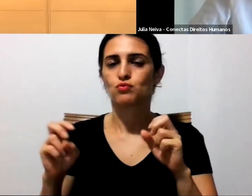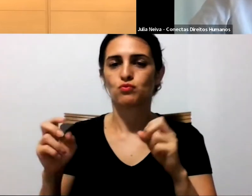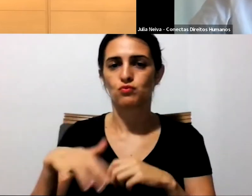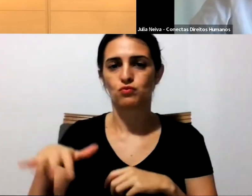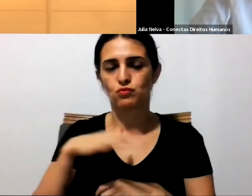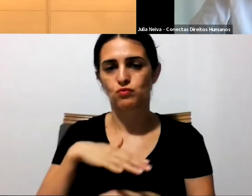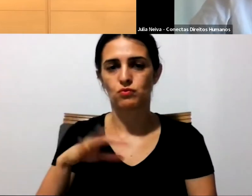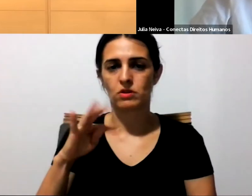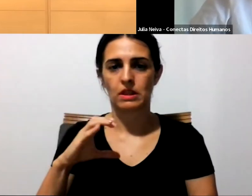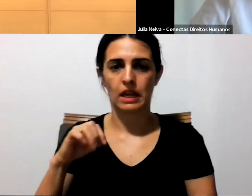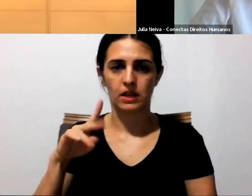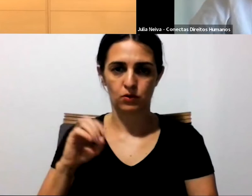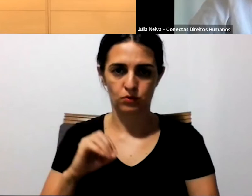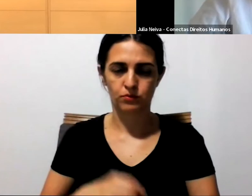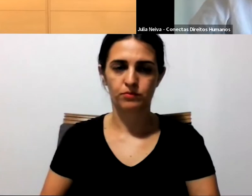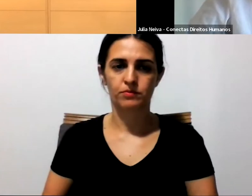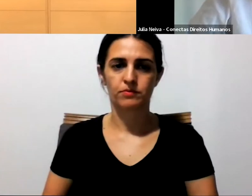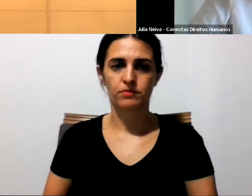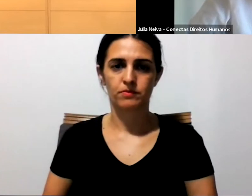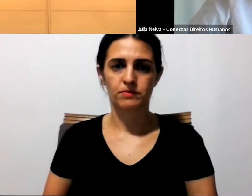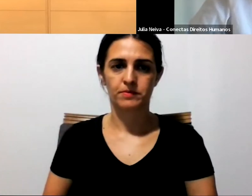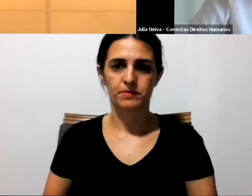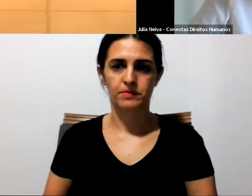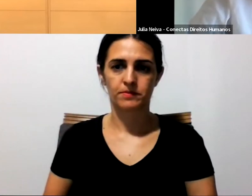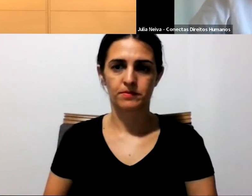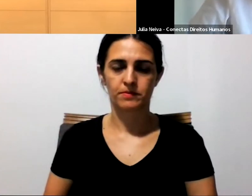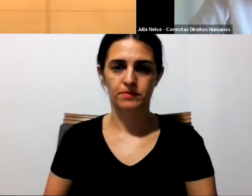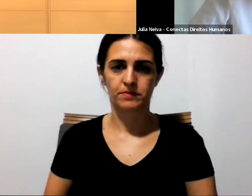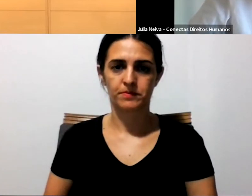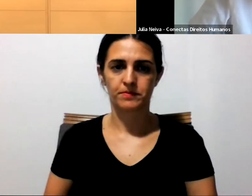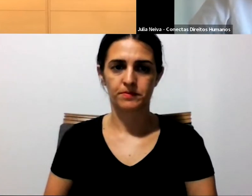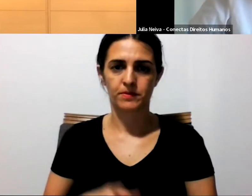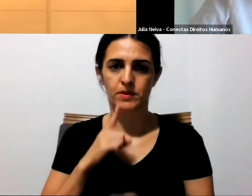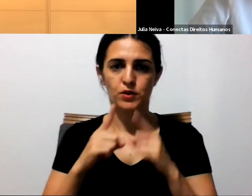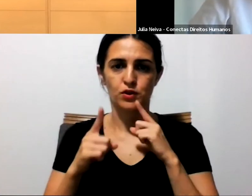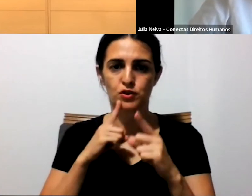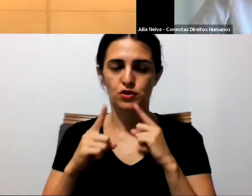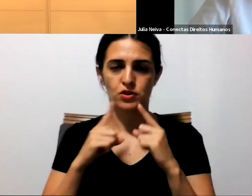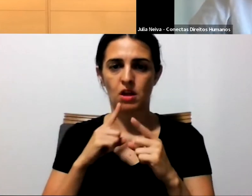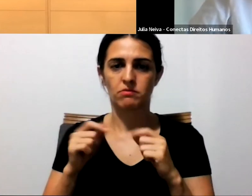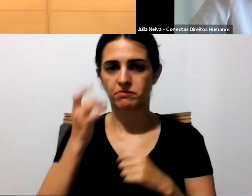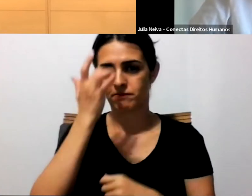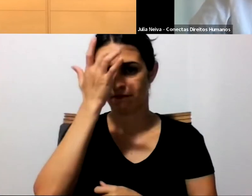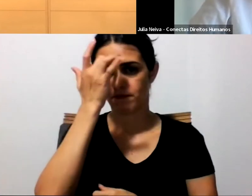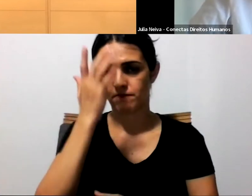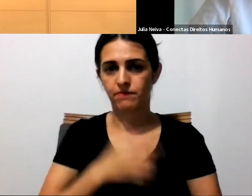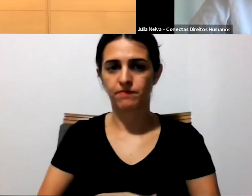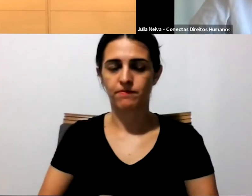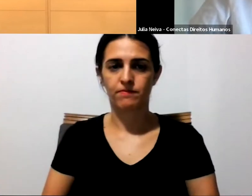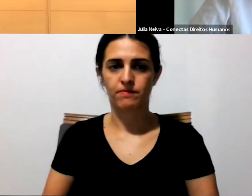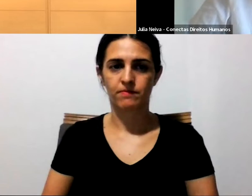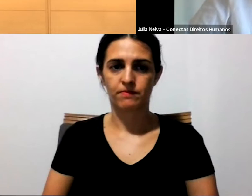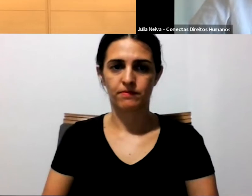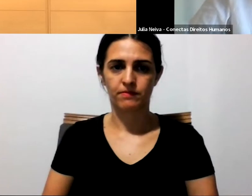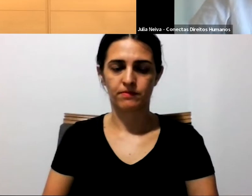to have this free flow of communication, not only with the private sector, but also with civil